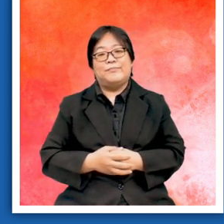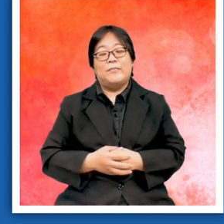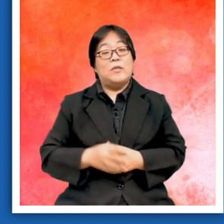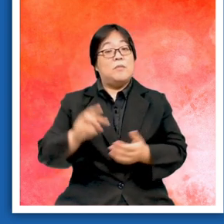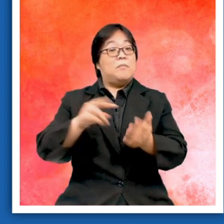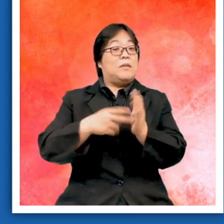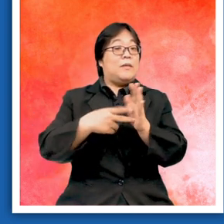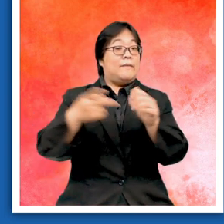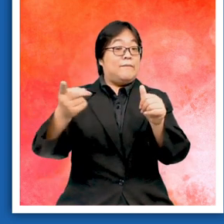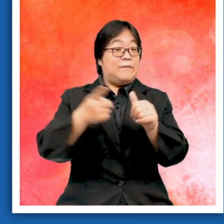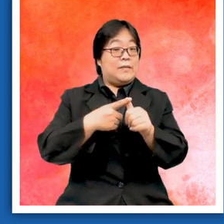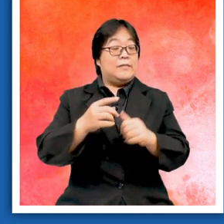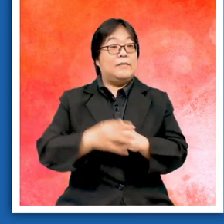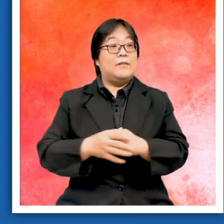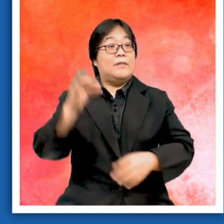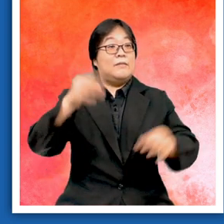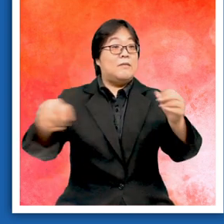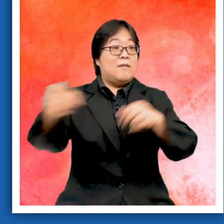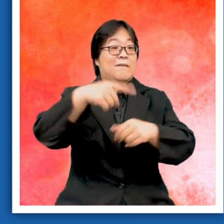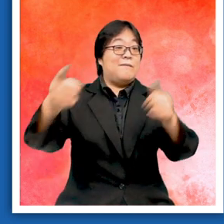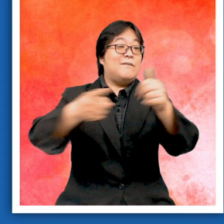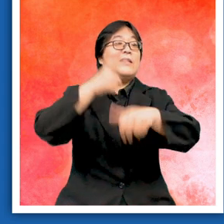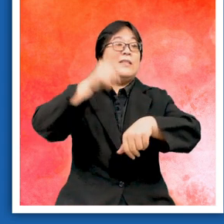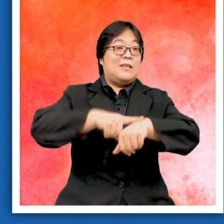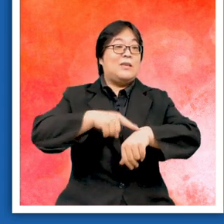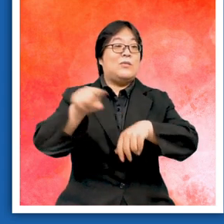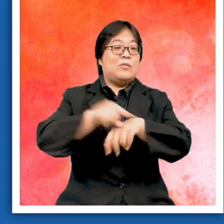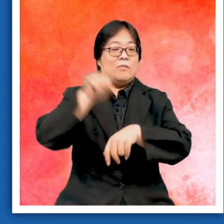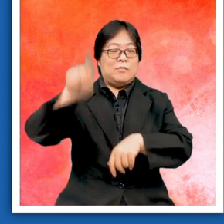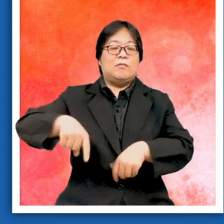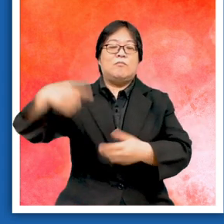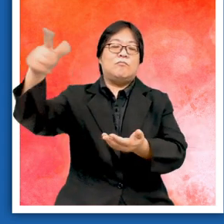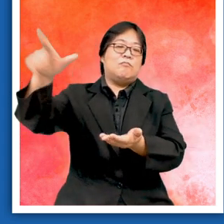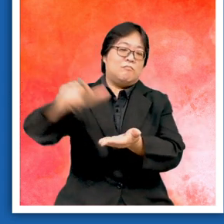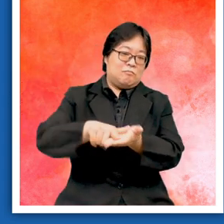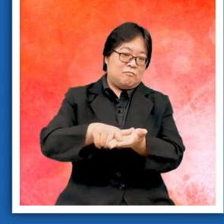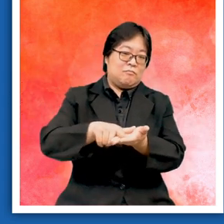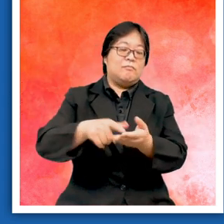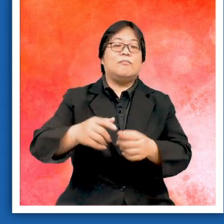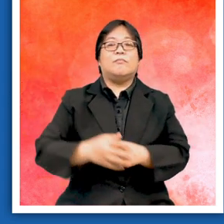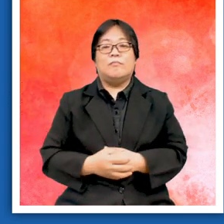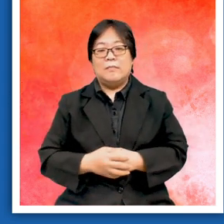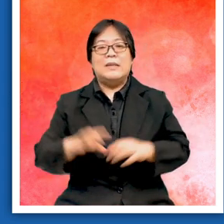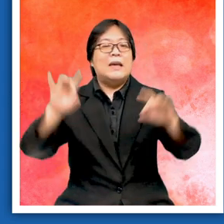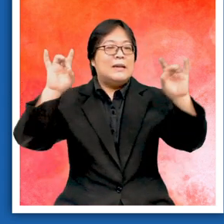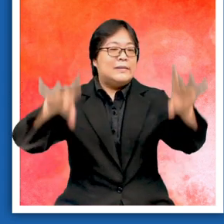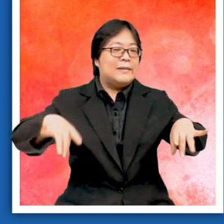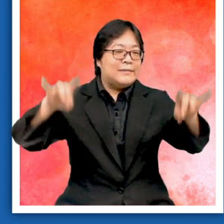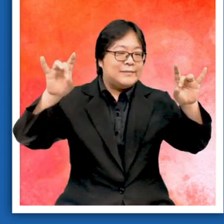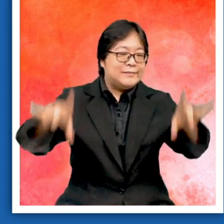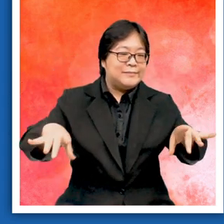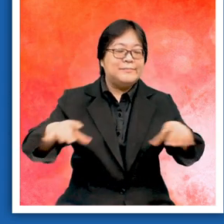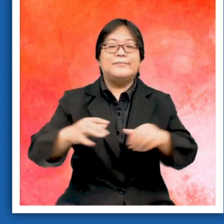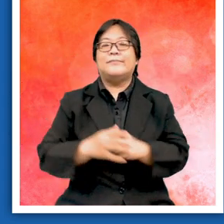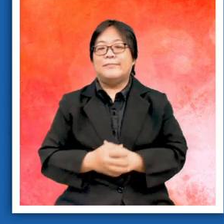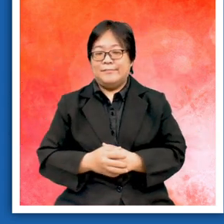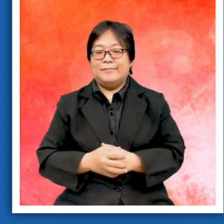So first thing, if you first time using it, you need to download and install and then do the test and then launch